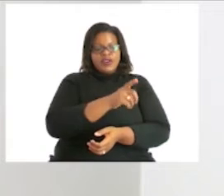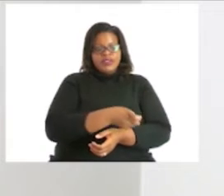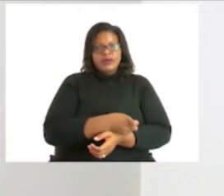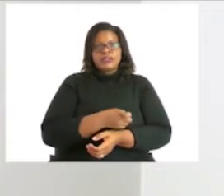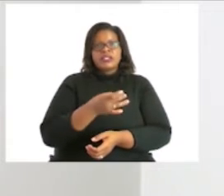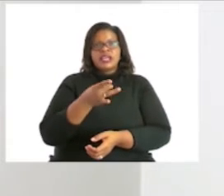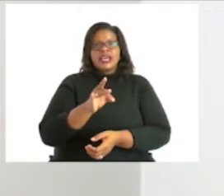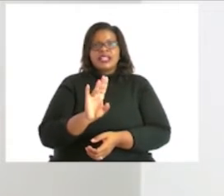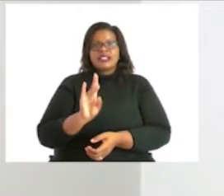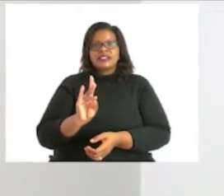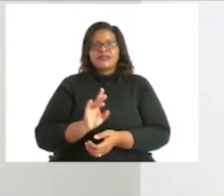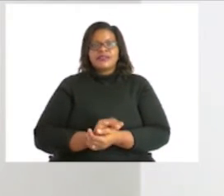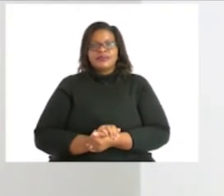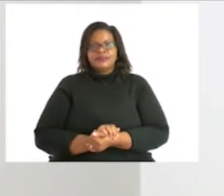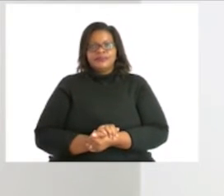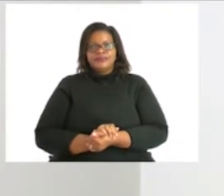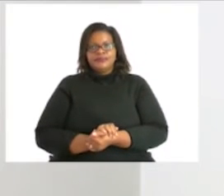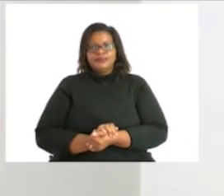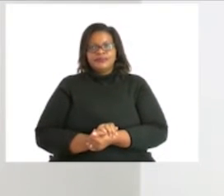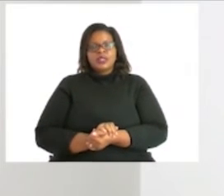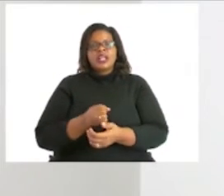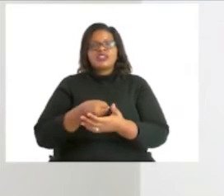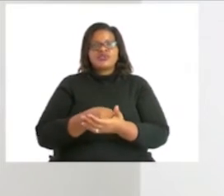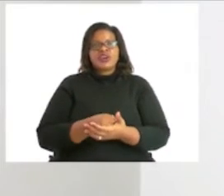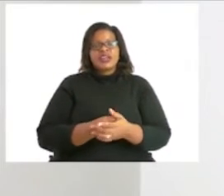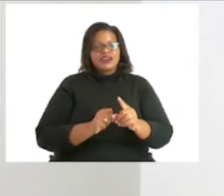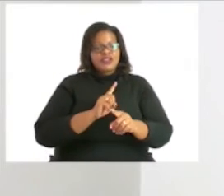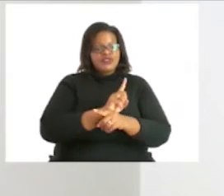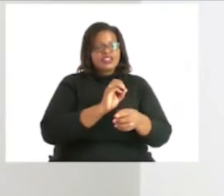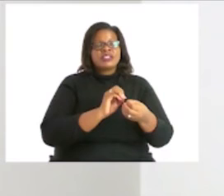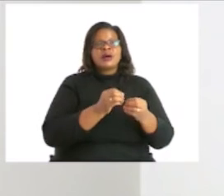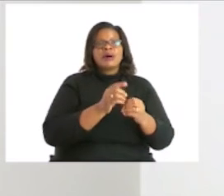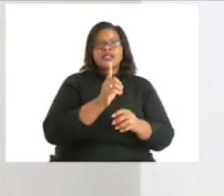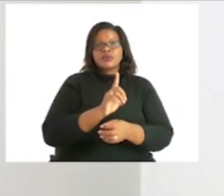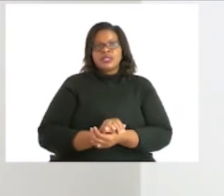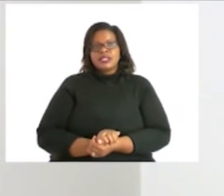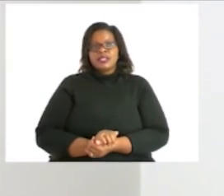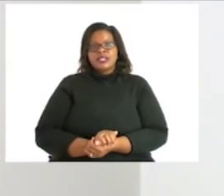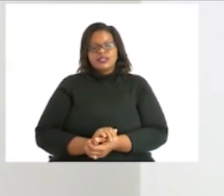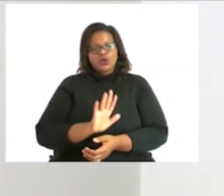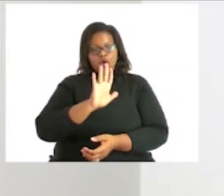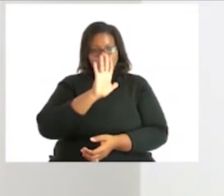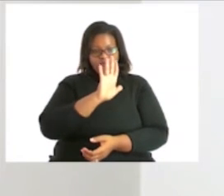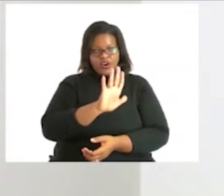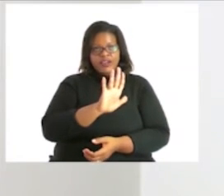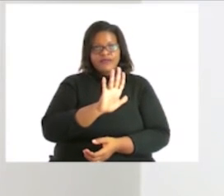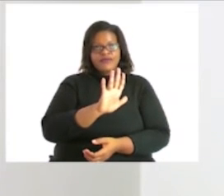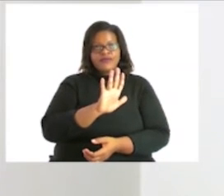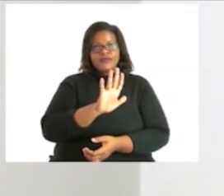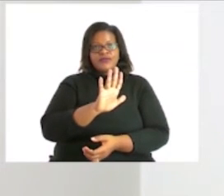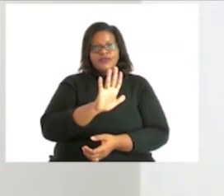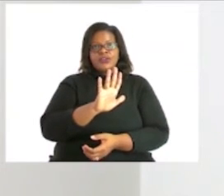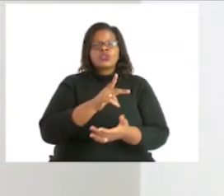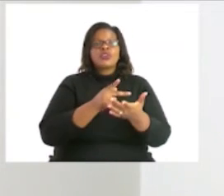5,087. Let's write it. What is the first number? The first number is the 5. What is the value of the 5? According